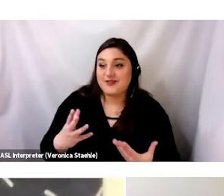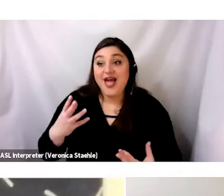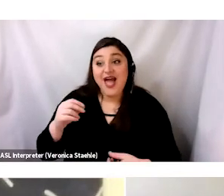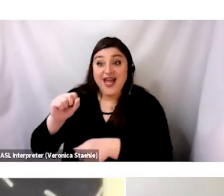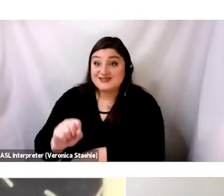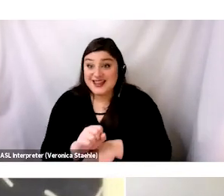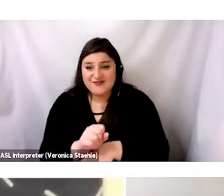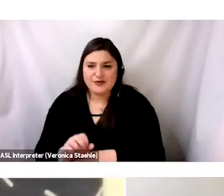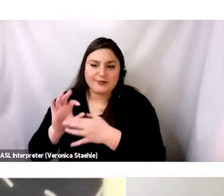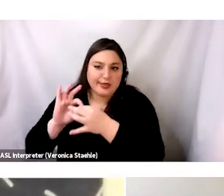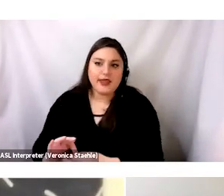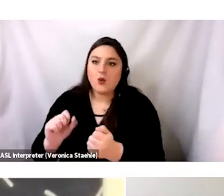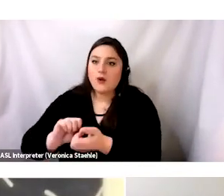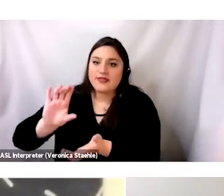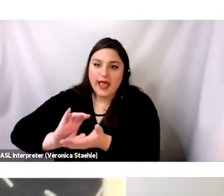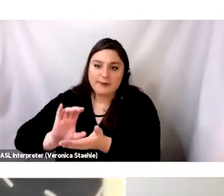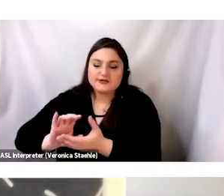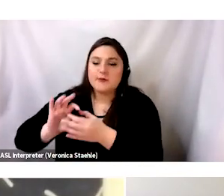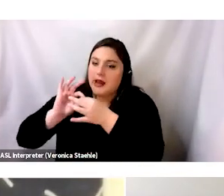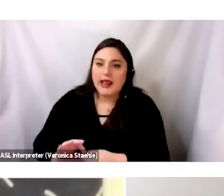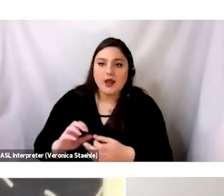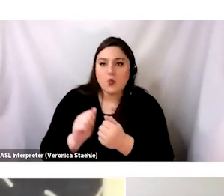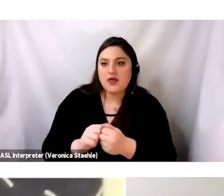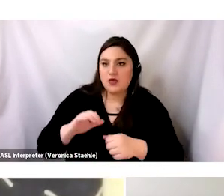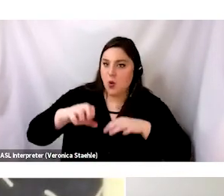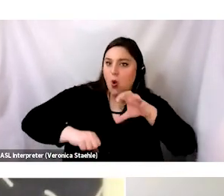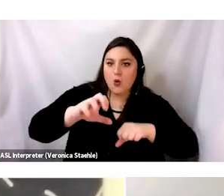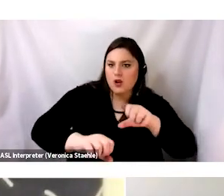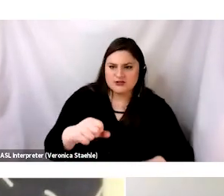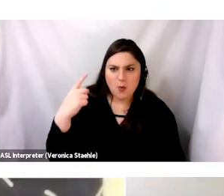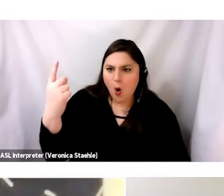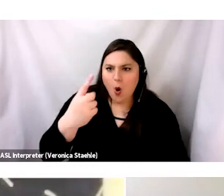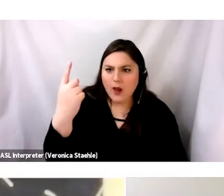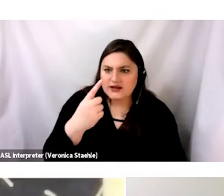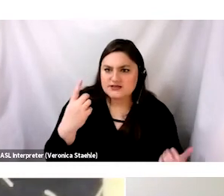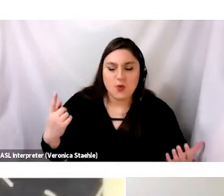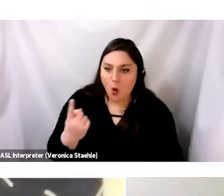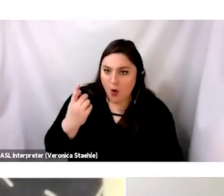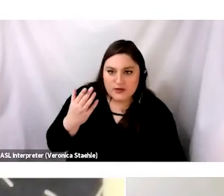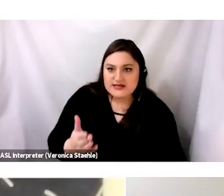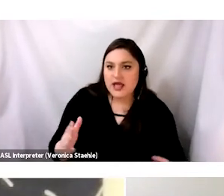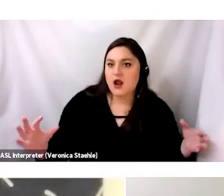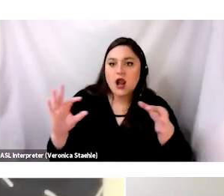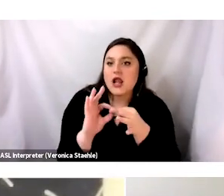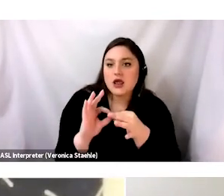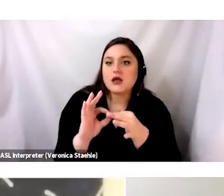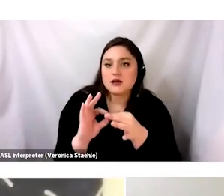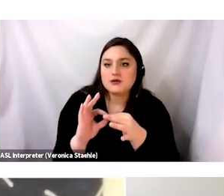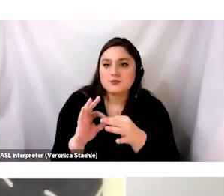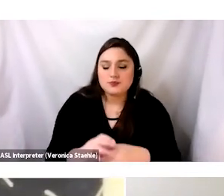is linked to capitalism, it's linked to colonialism. There's always going to be that linkage in